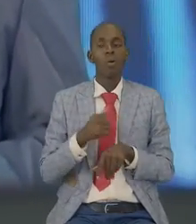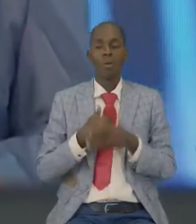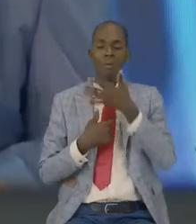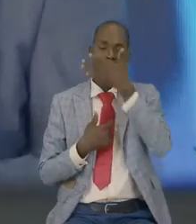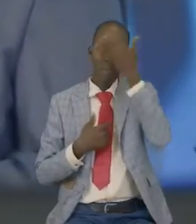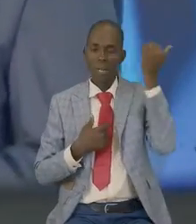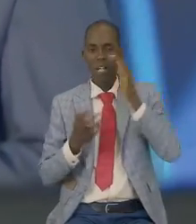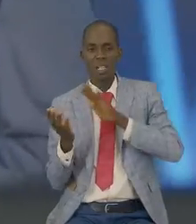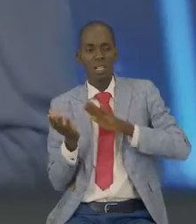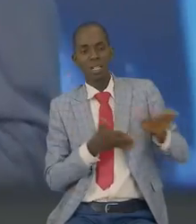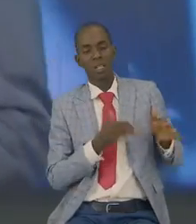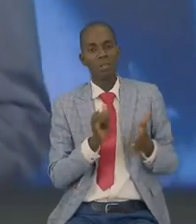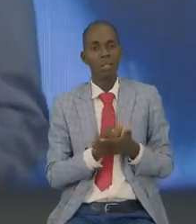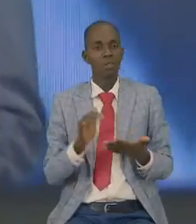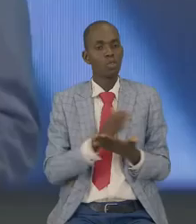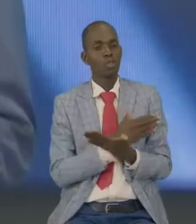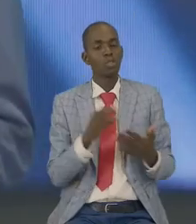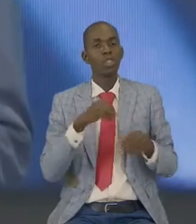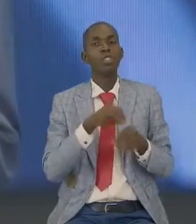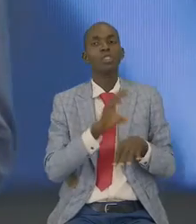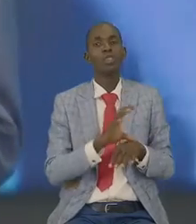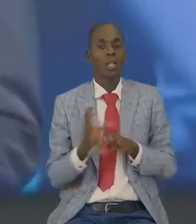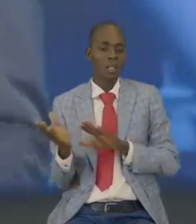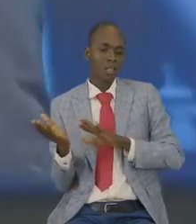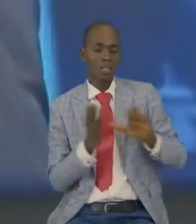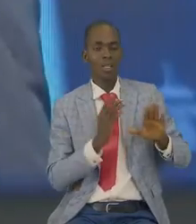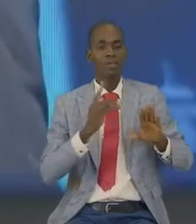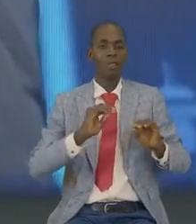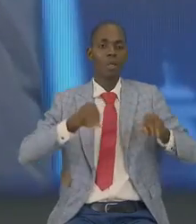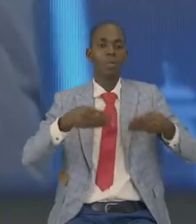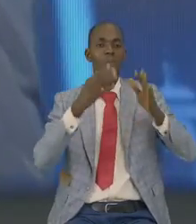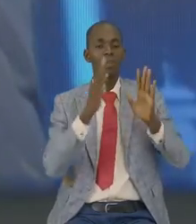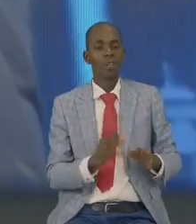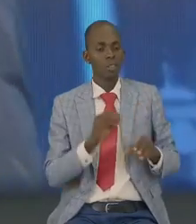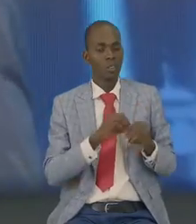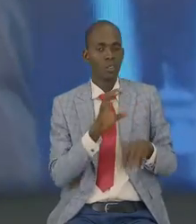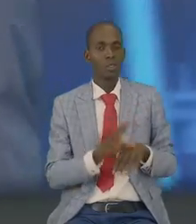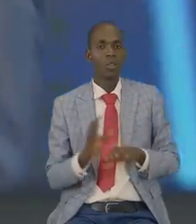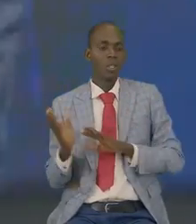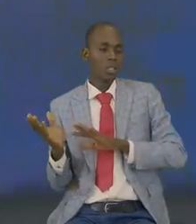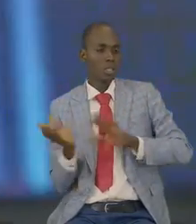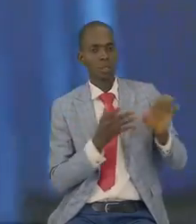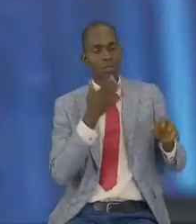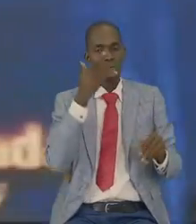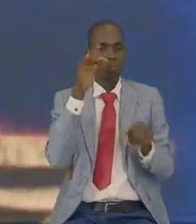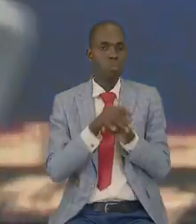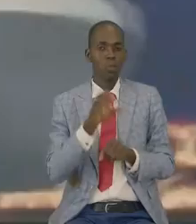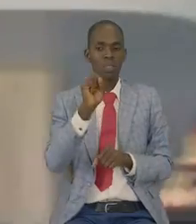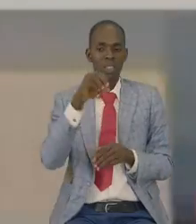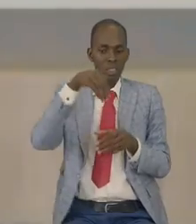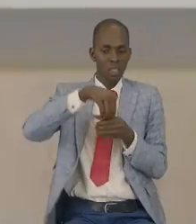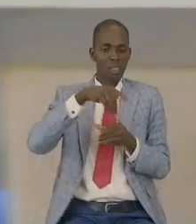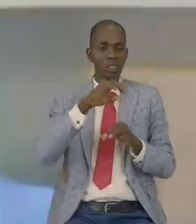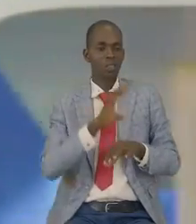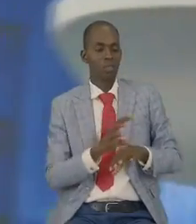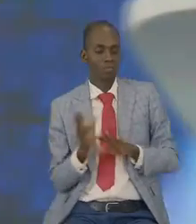church. We leave the provider in the church. We leave the promises in the church. And instead of doing